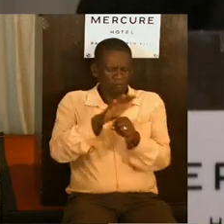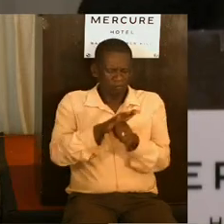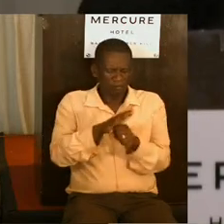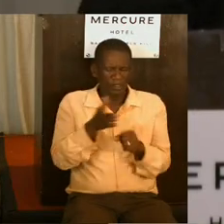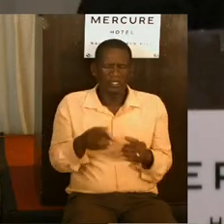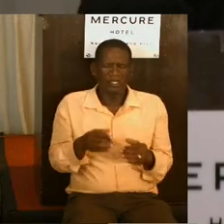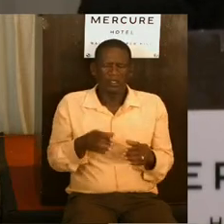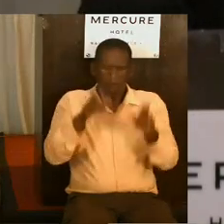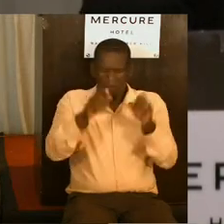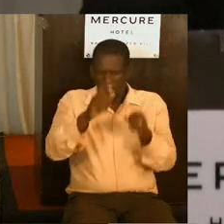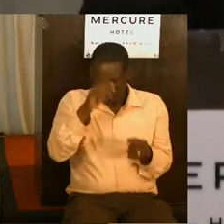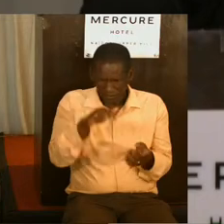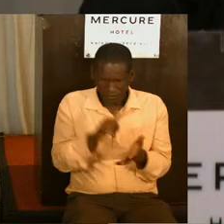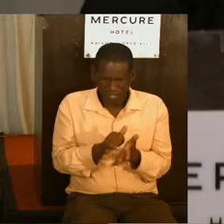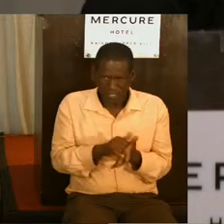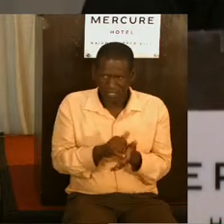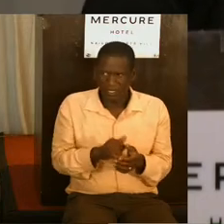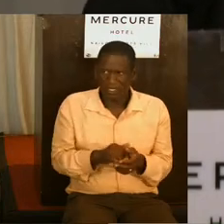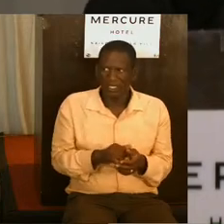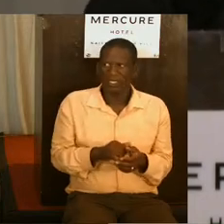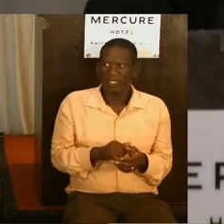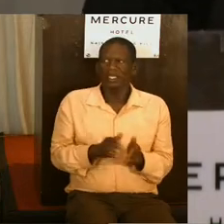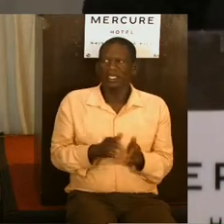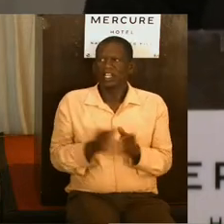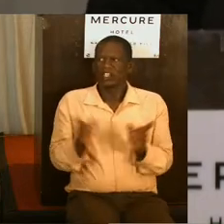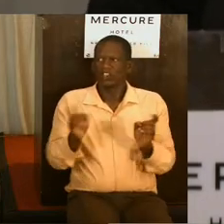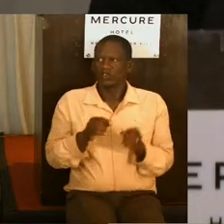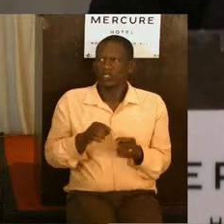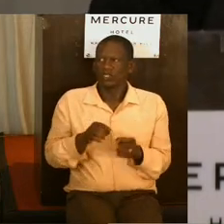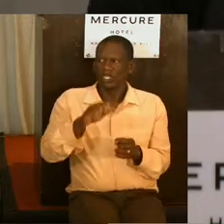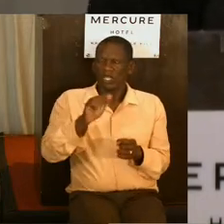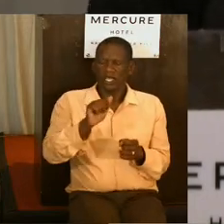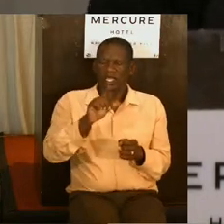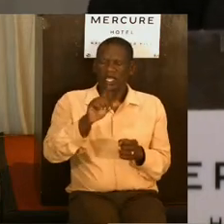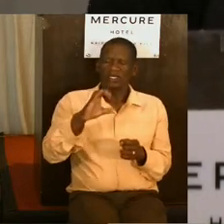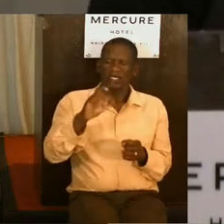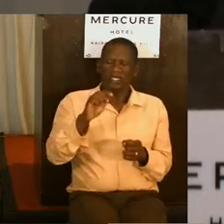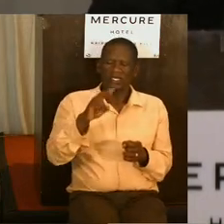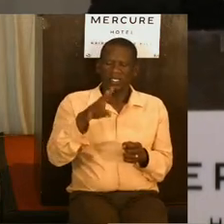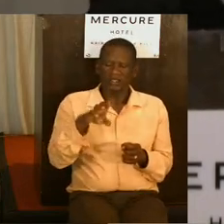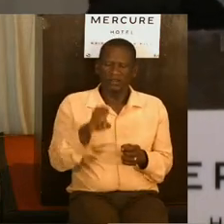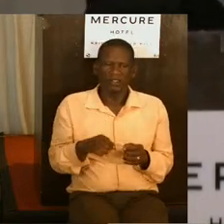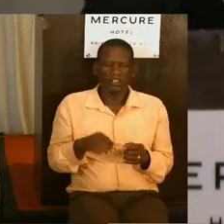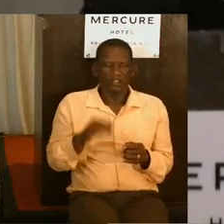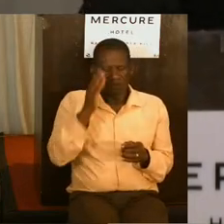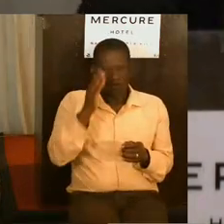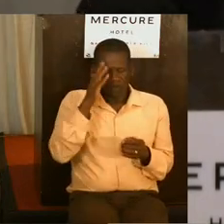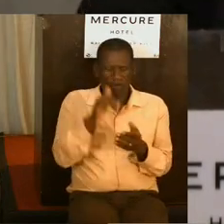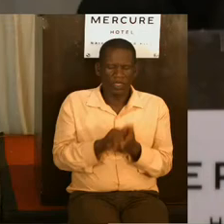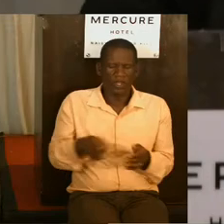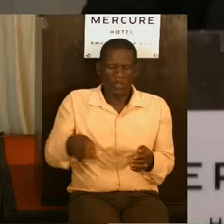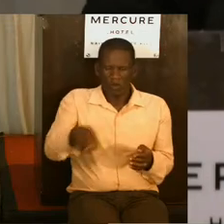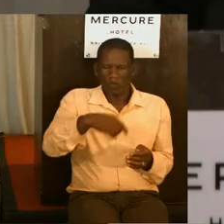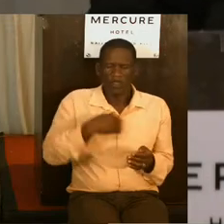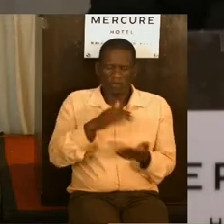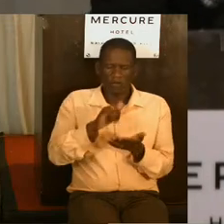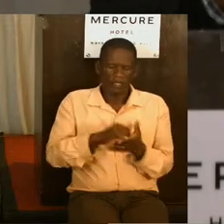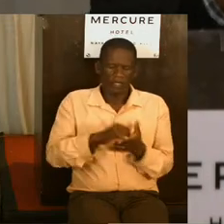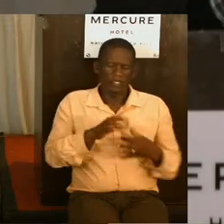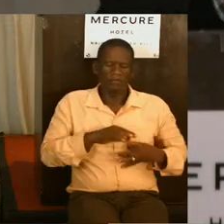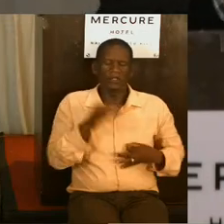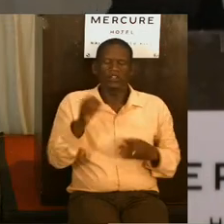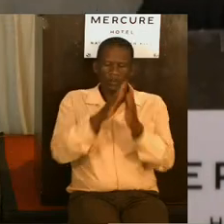so we must respect that are not addictive but uh really we know that we have that spirit in